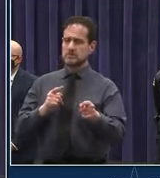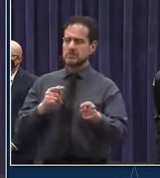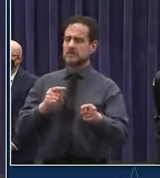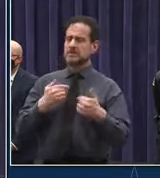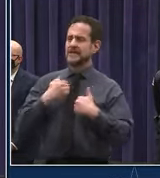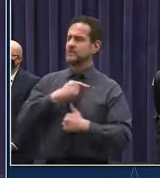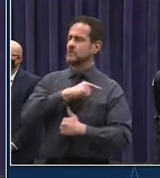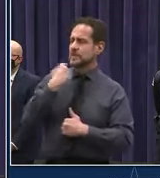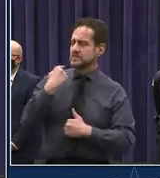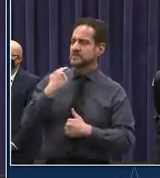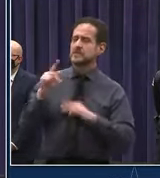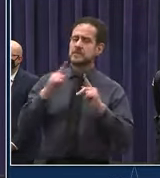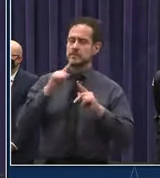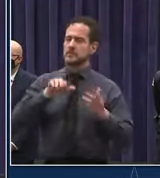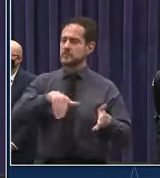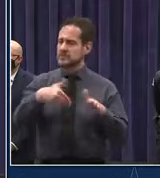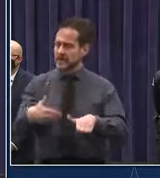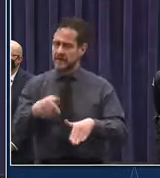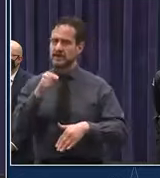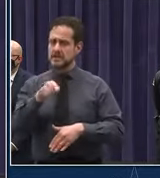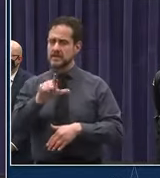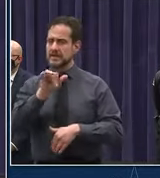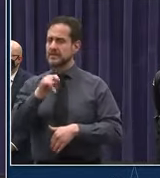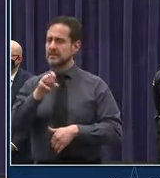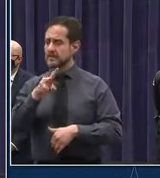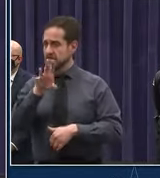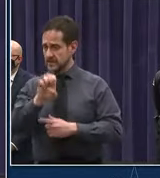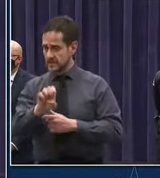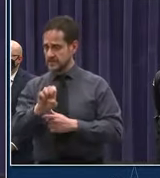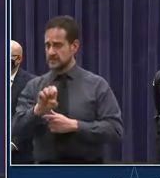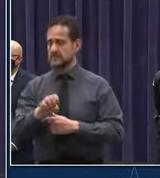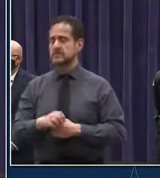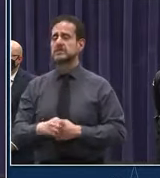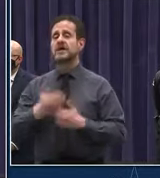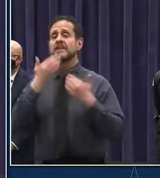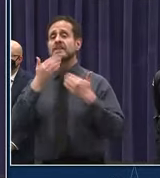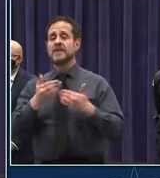for all of their hard work as well. I also have to thank